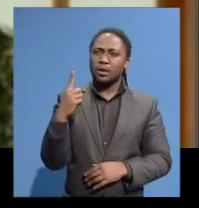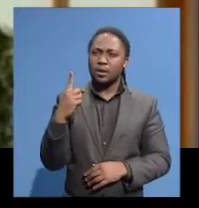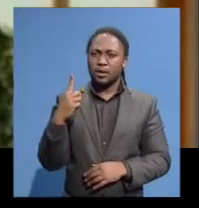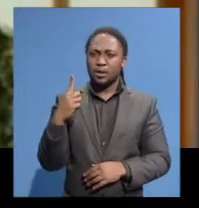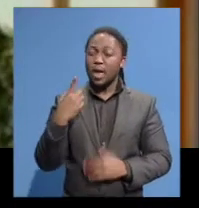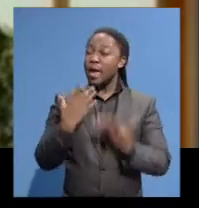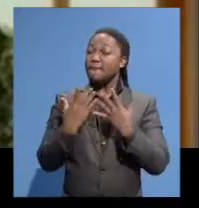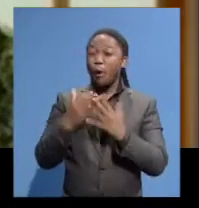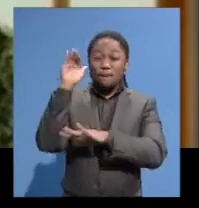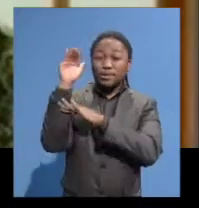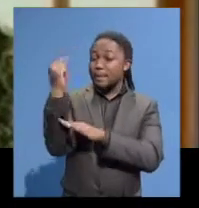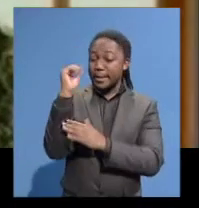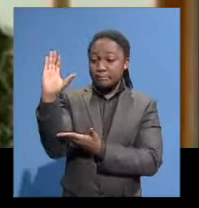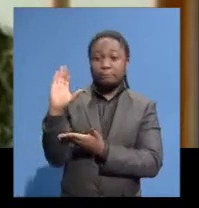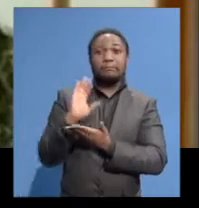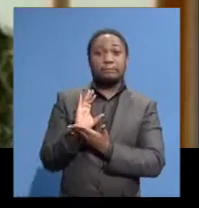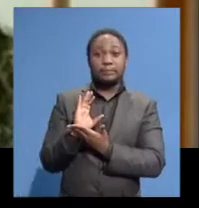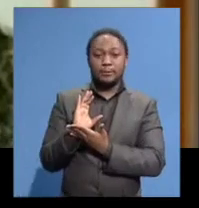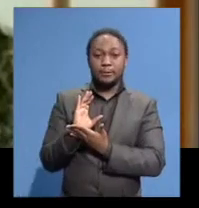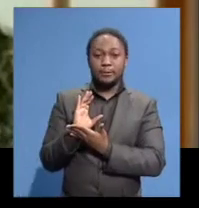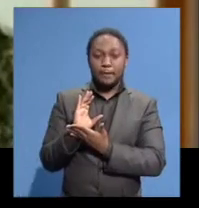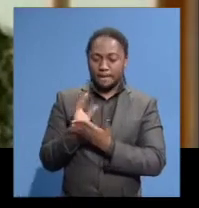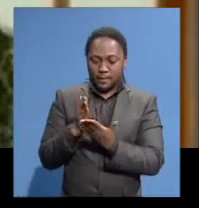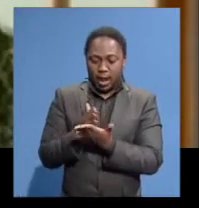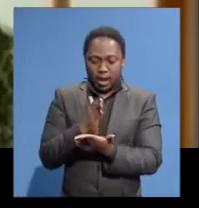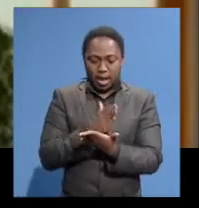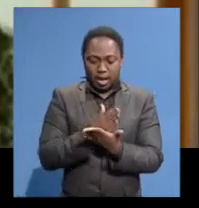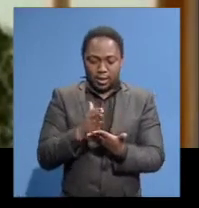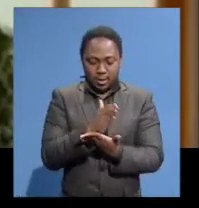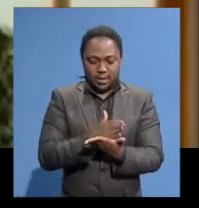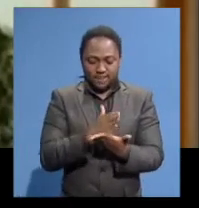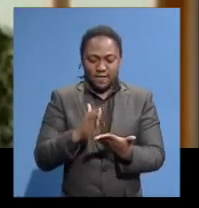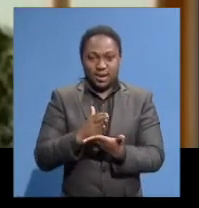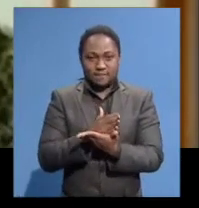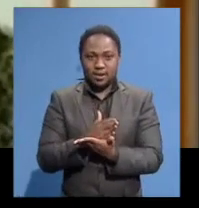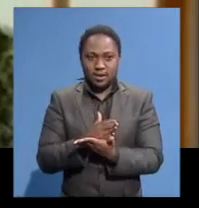from overseas, you divided it amongst us.